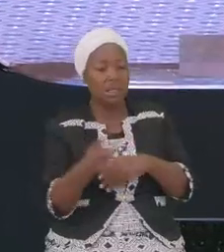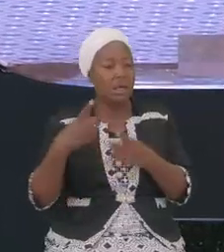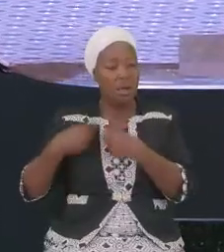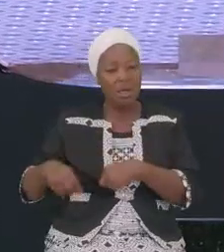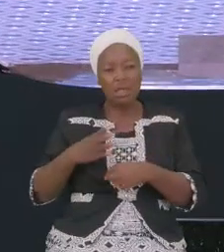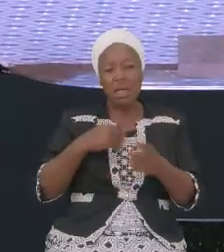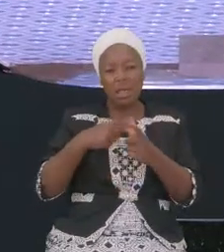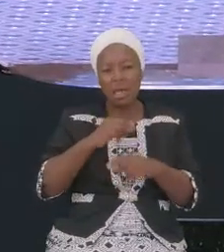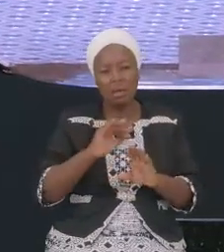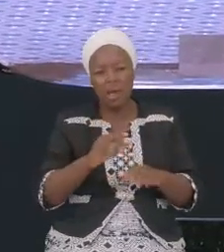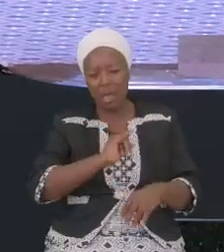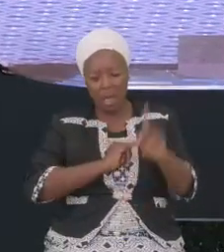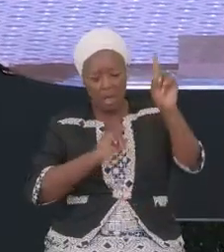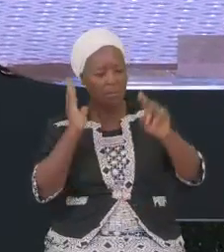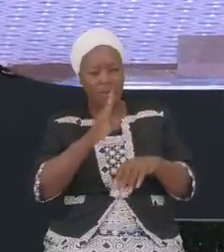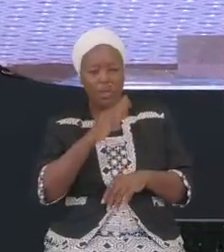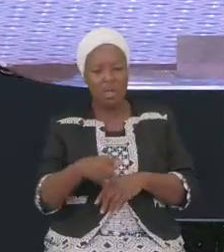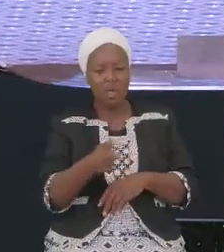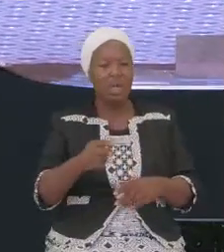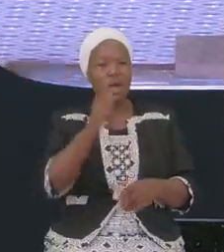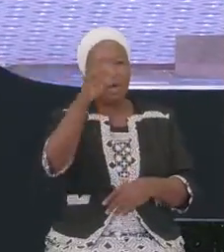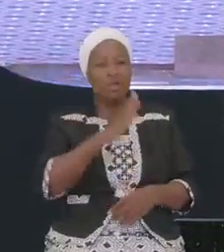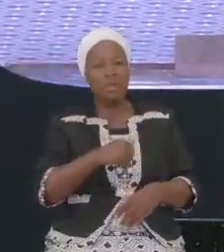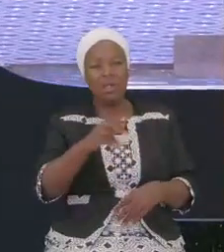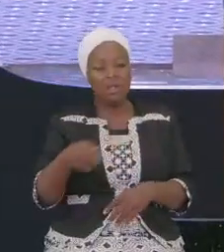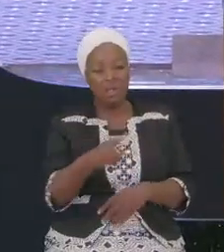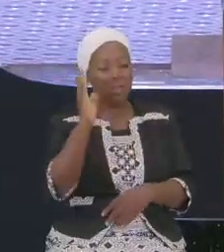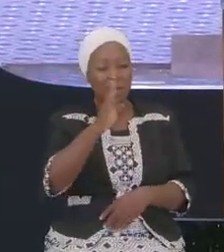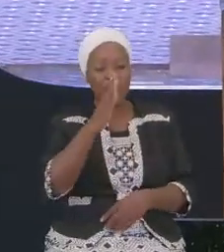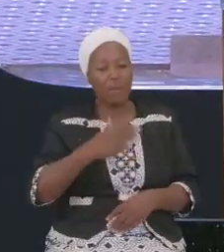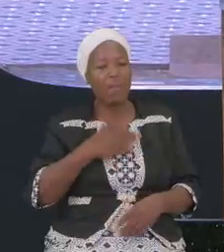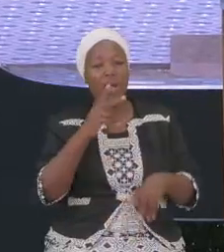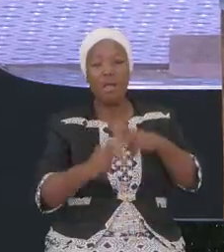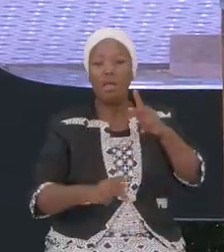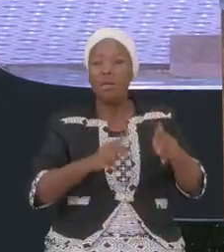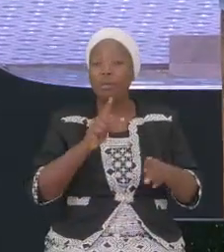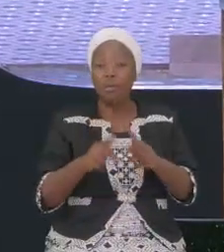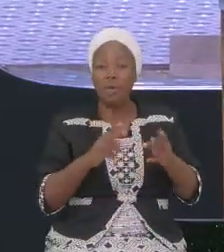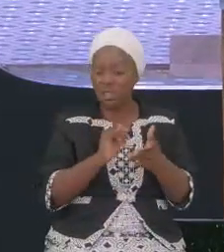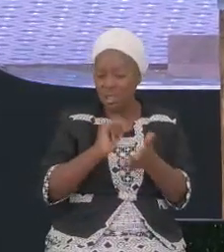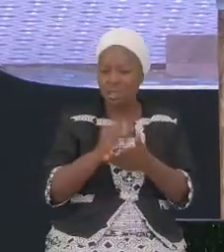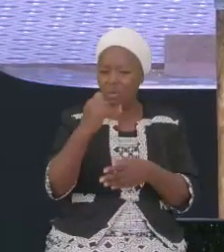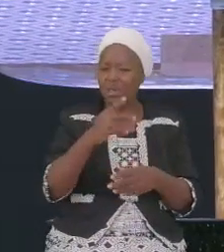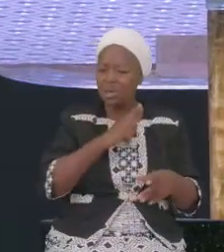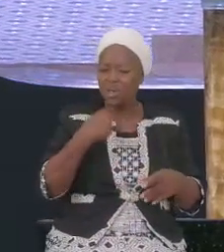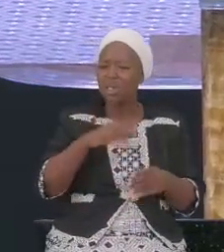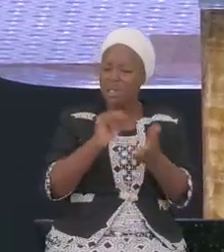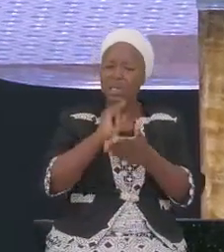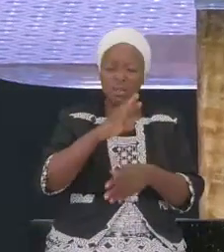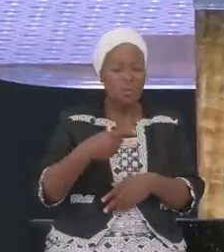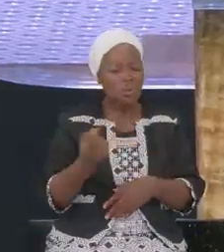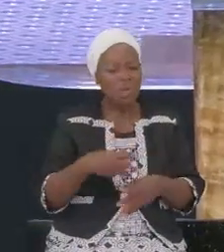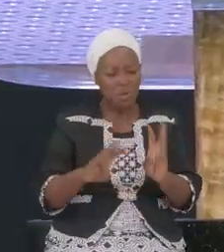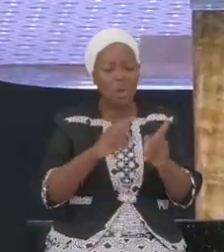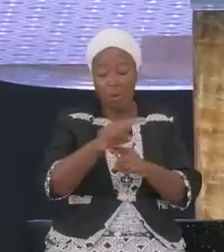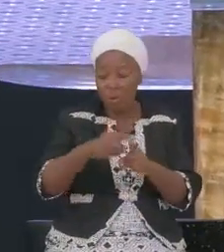will be their God, and they shall be my people. God said, that's the only way. When the law of God is in their heart, they remember